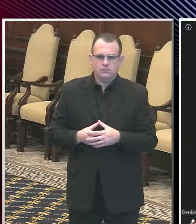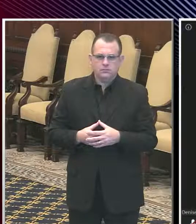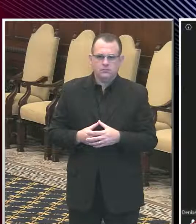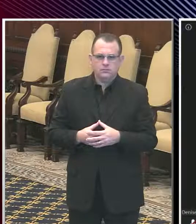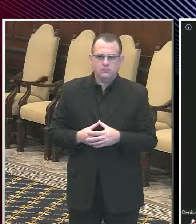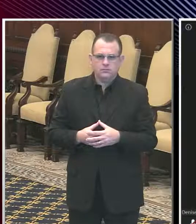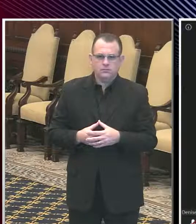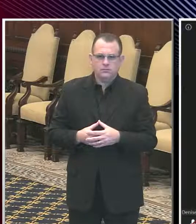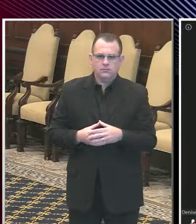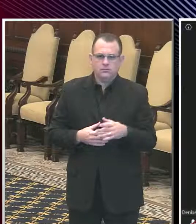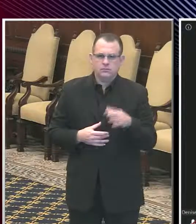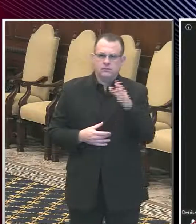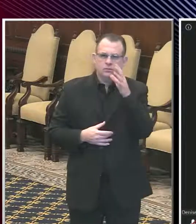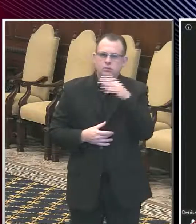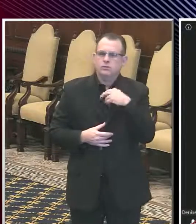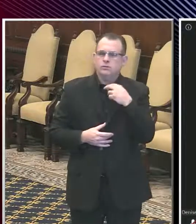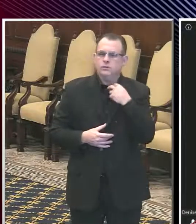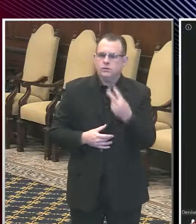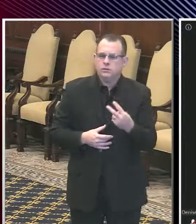Hello.